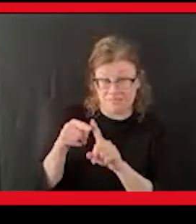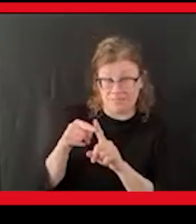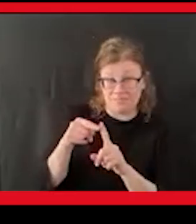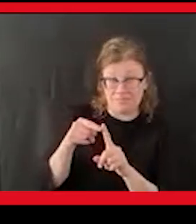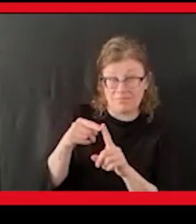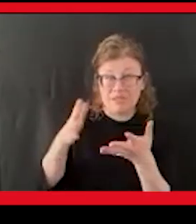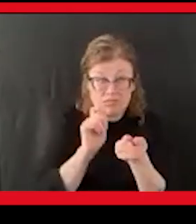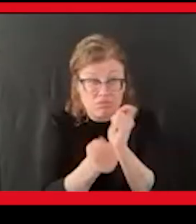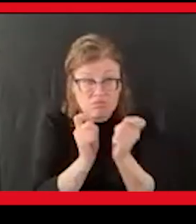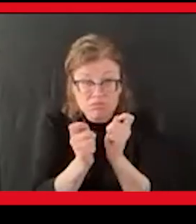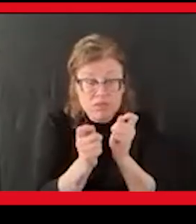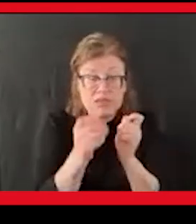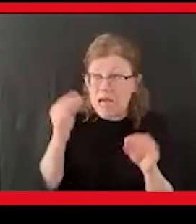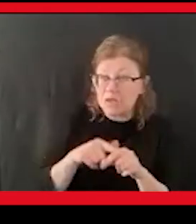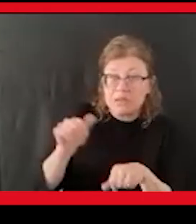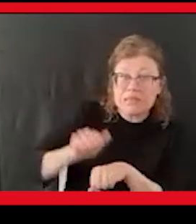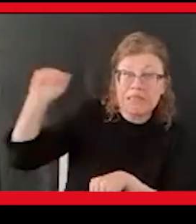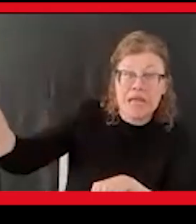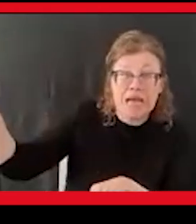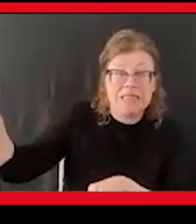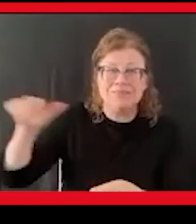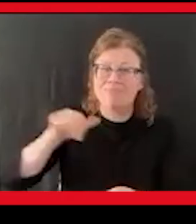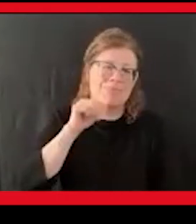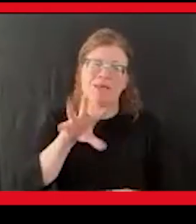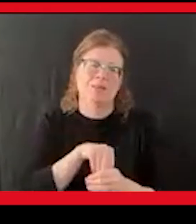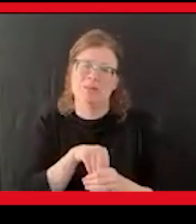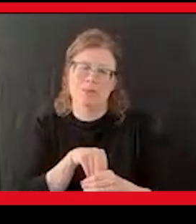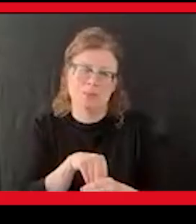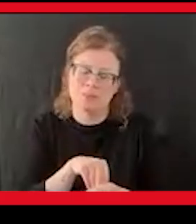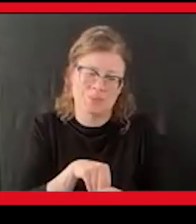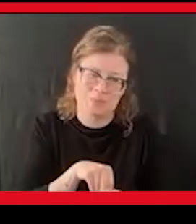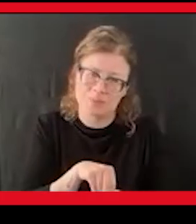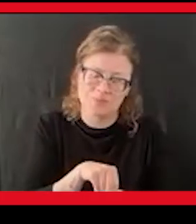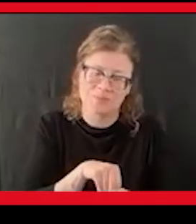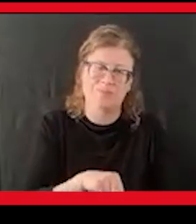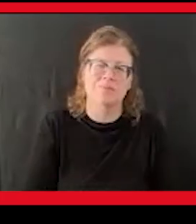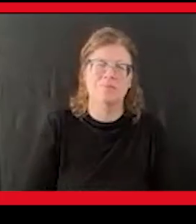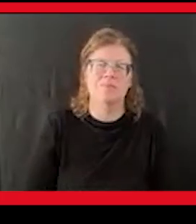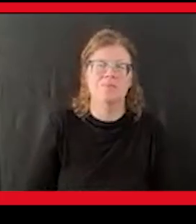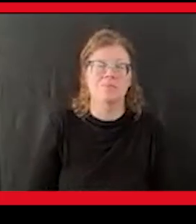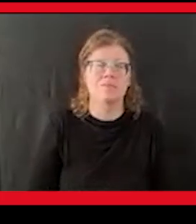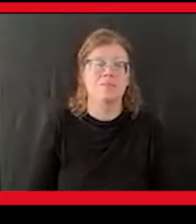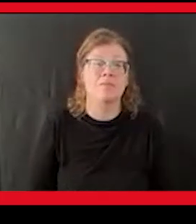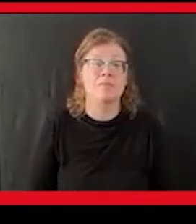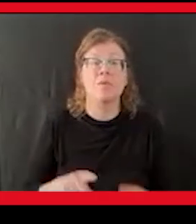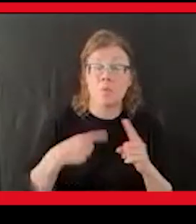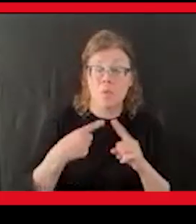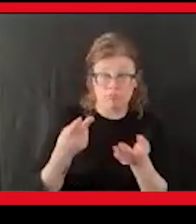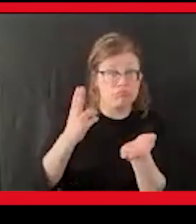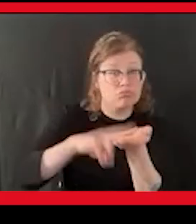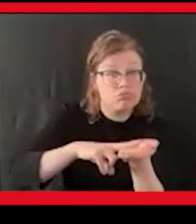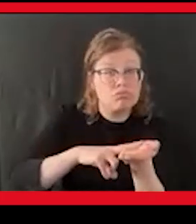reflected in your application. When you log in, you will notice a section called Open